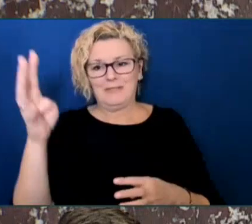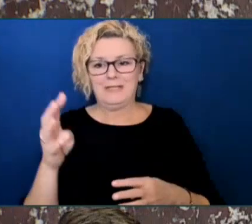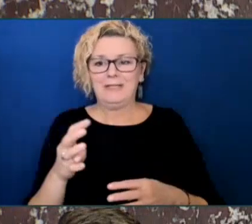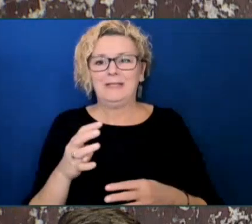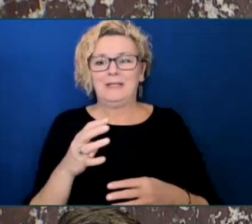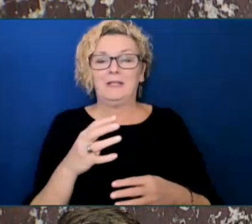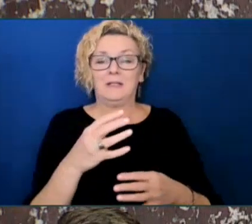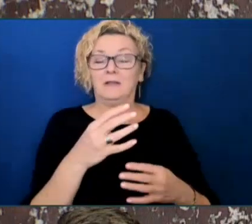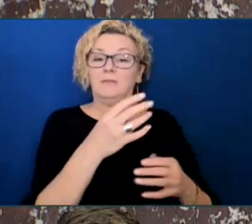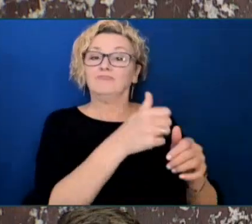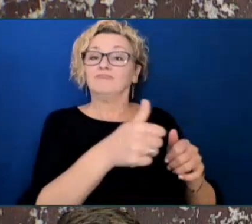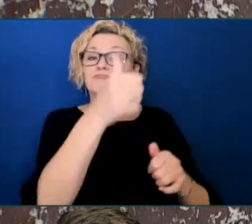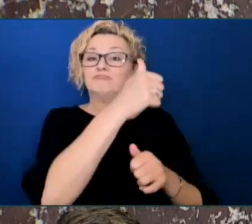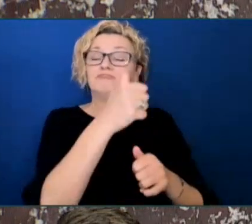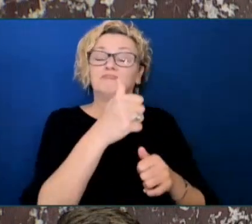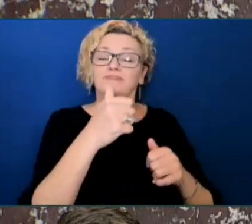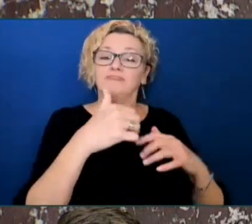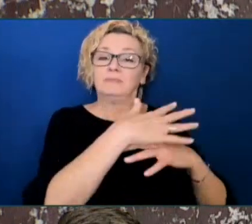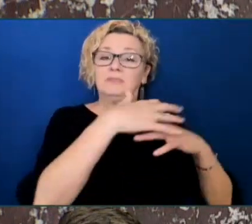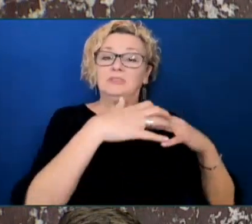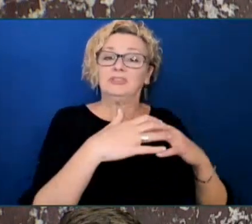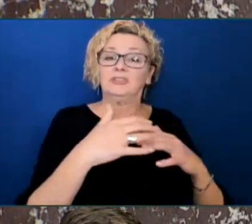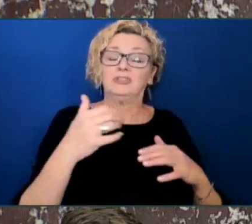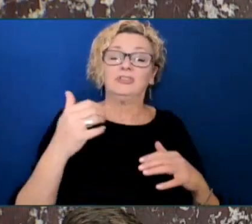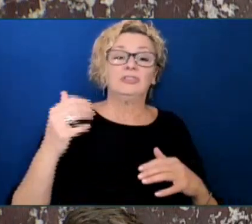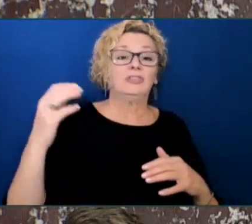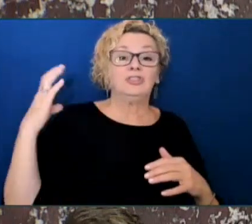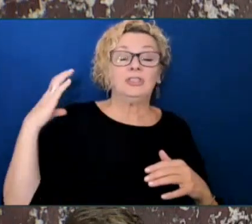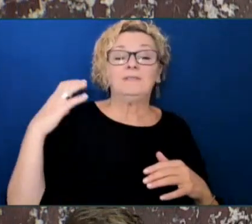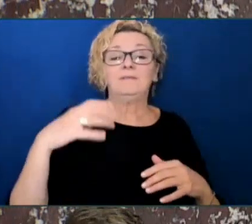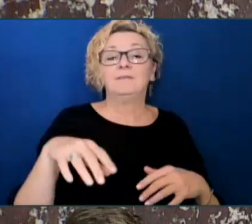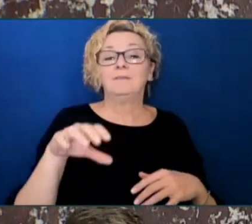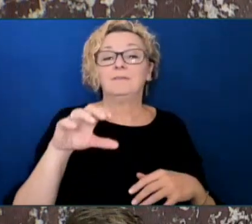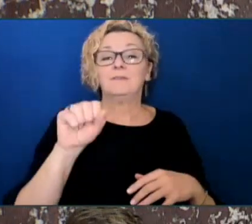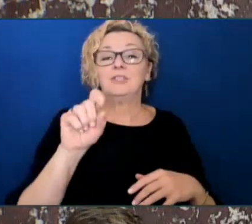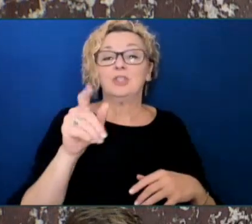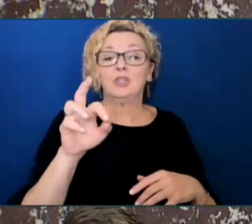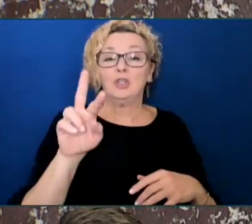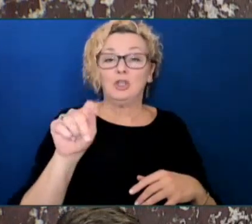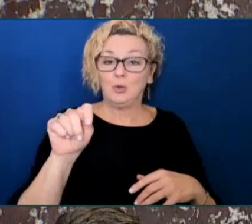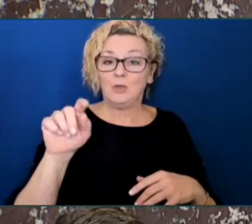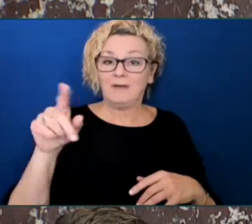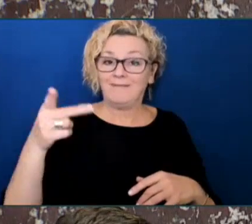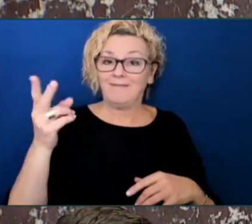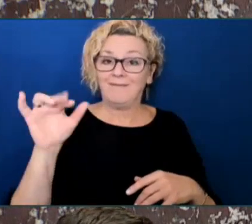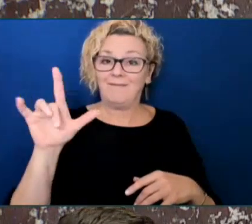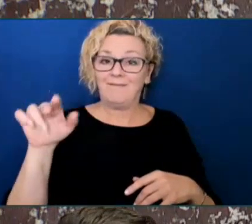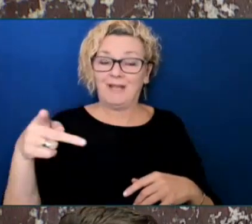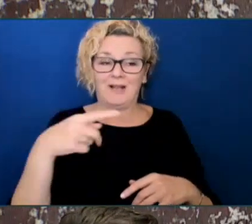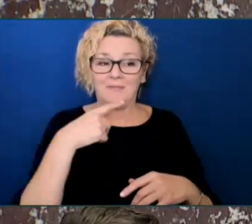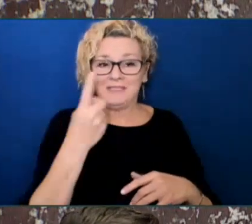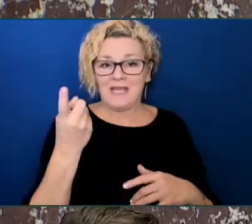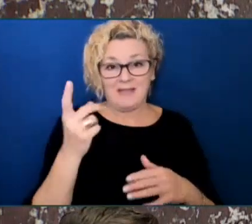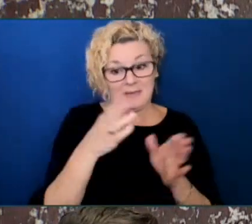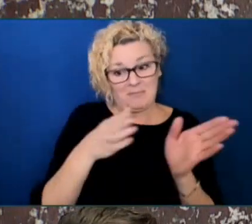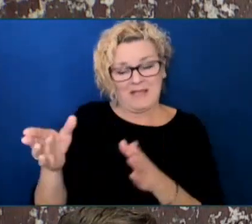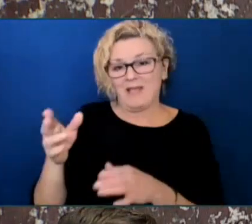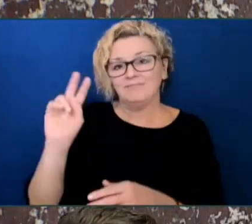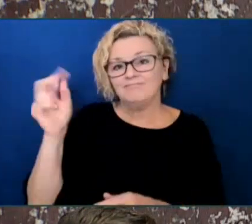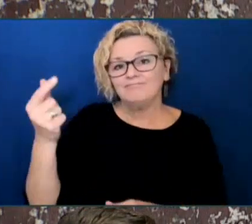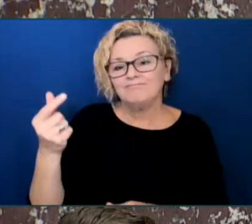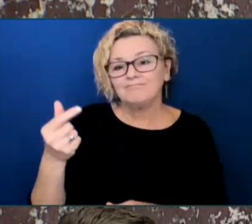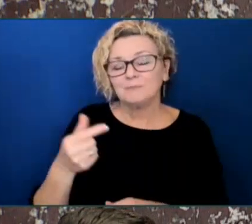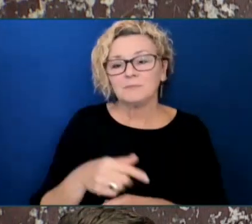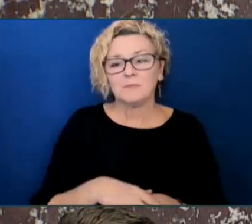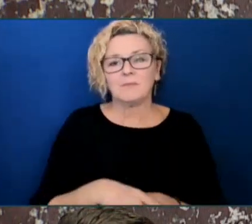Phillip. Mr. Speaker, the so-called Clean BC scheme has turned into a giant propaganda campaign and nothing more by